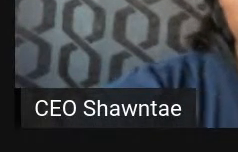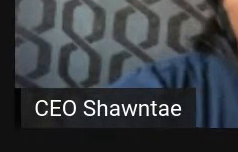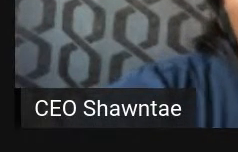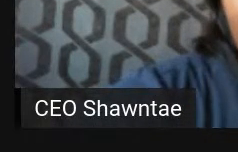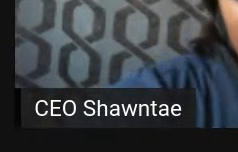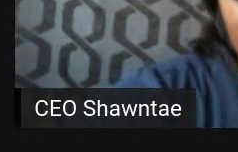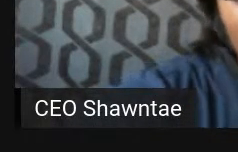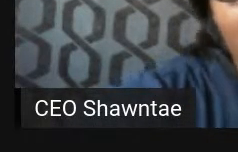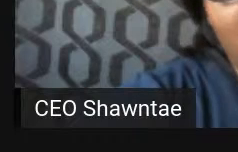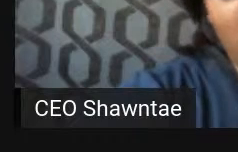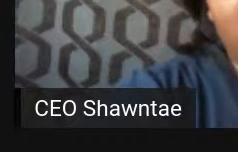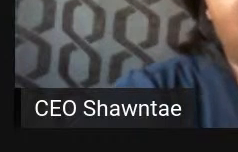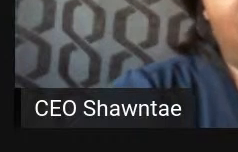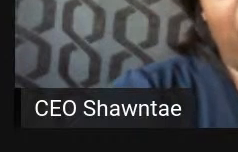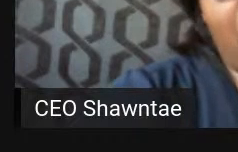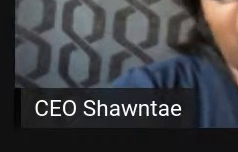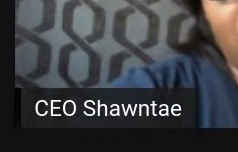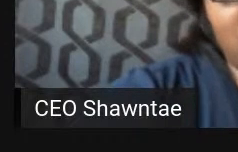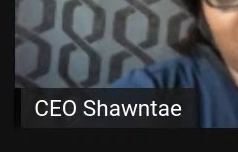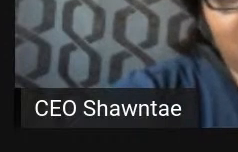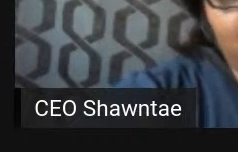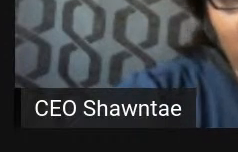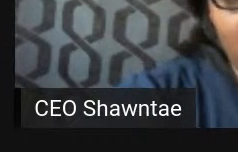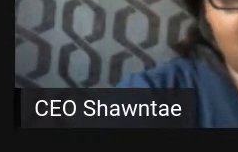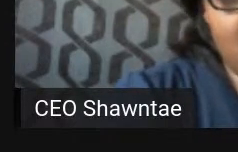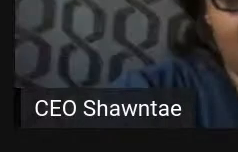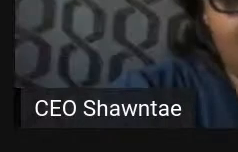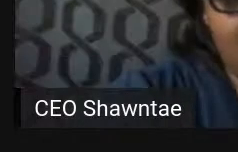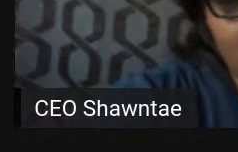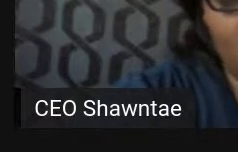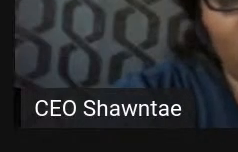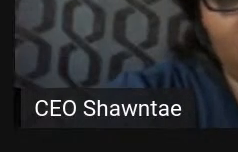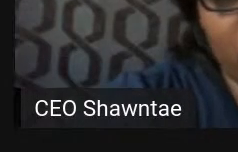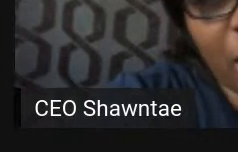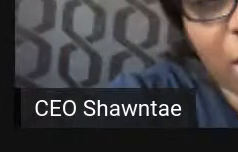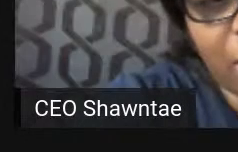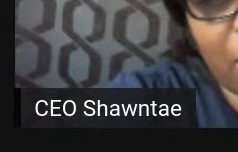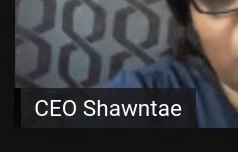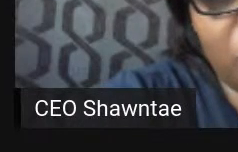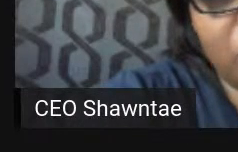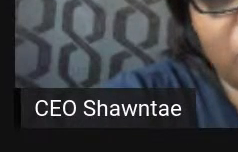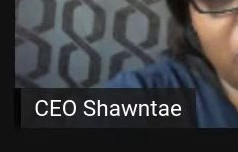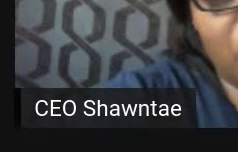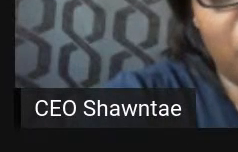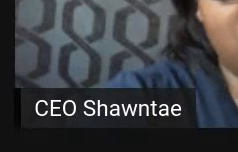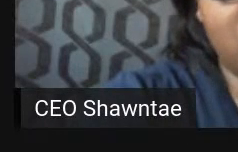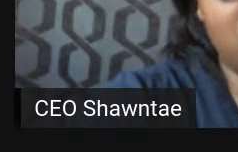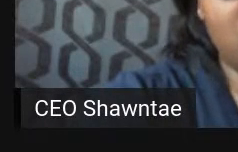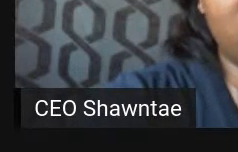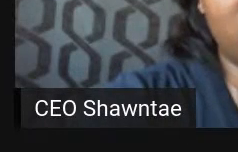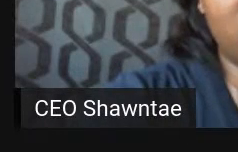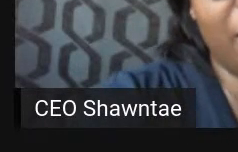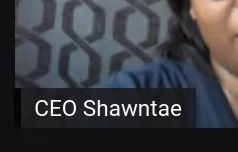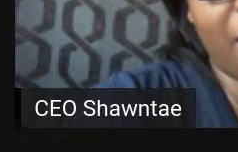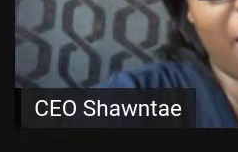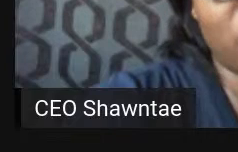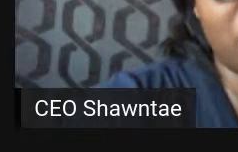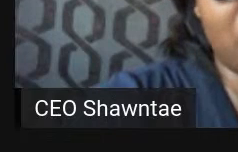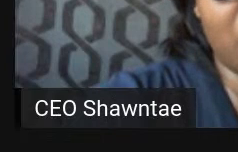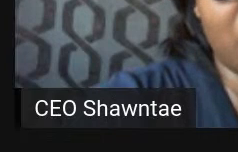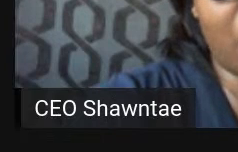Welcome to another Deafology presents You Are Not Alone. So this